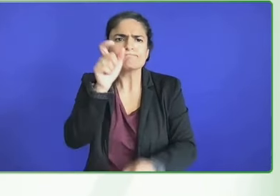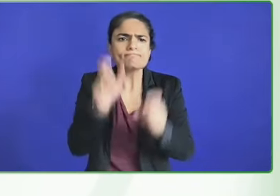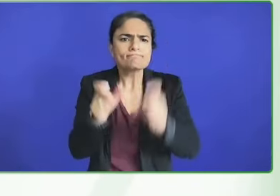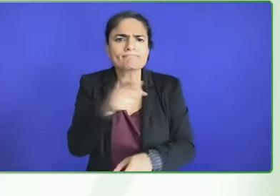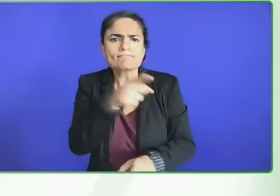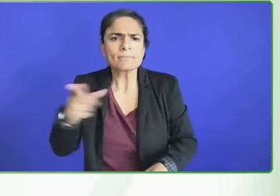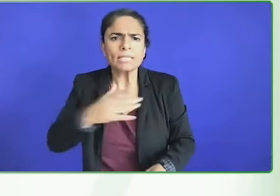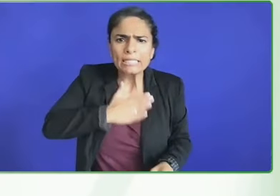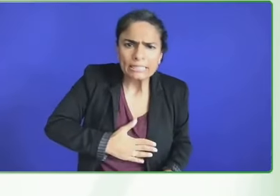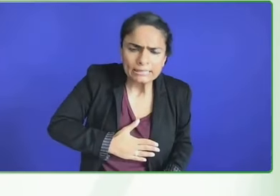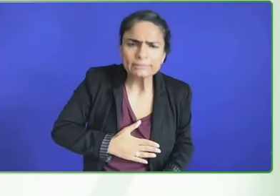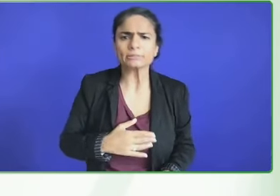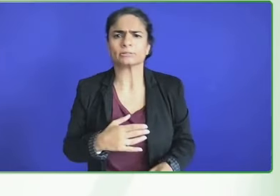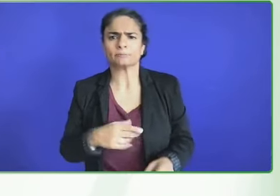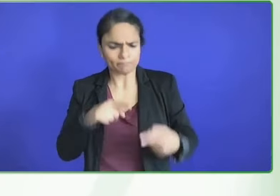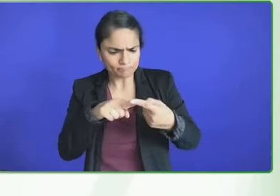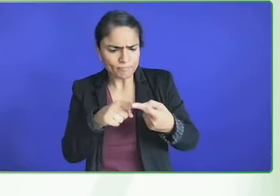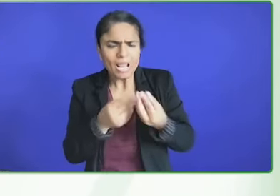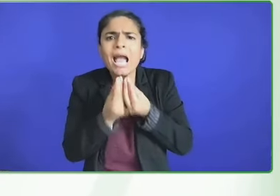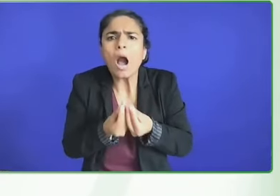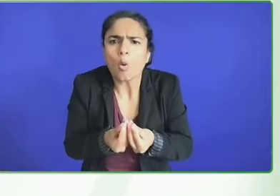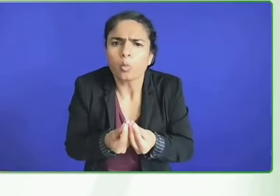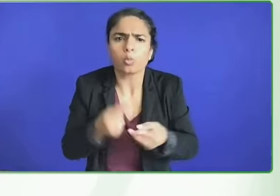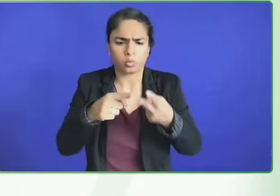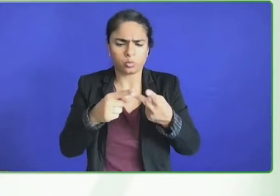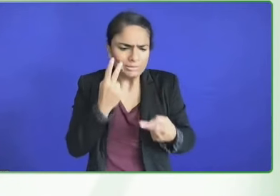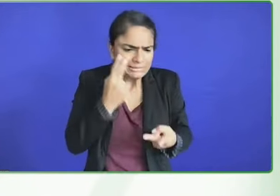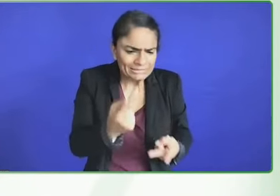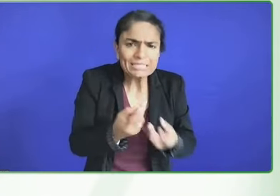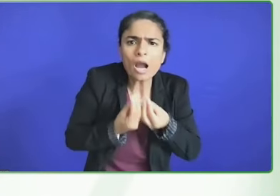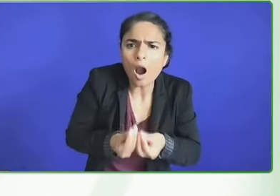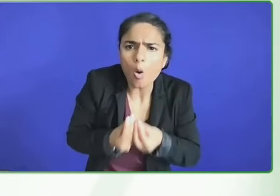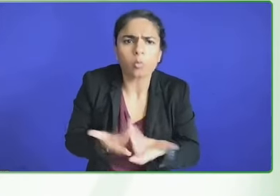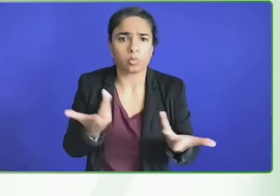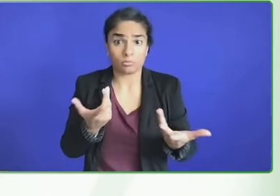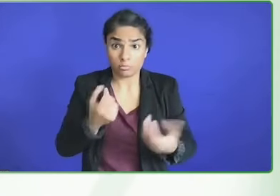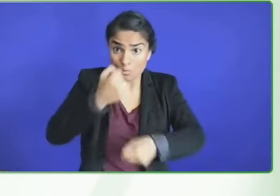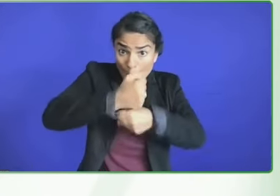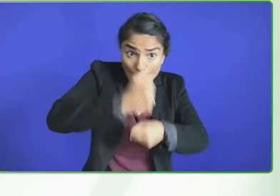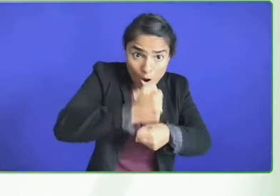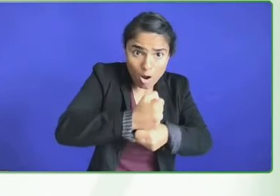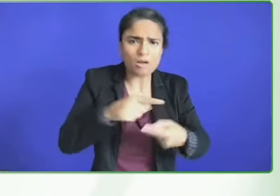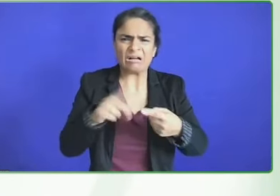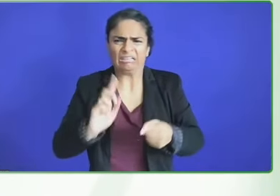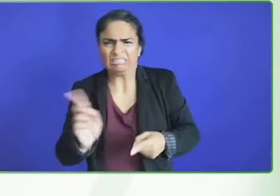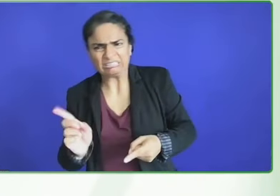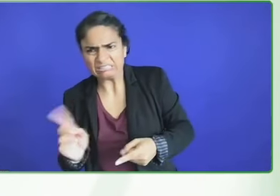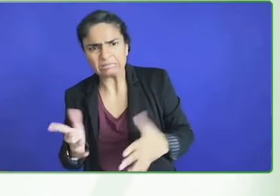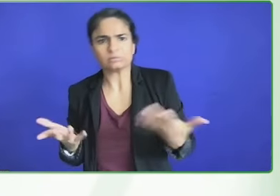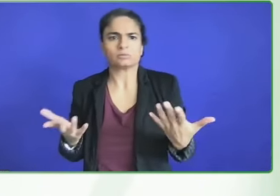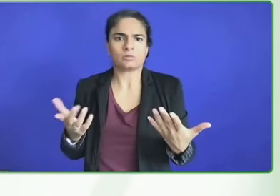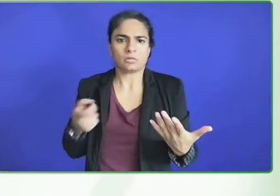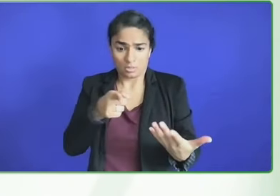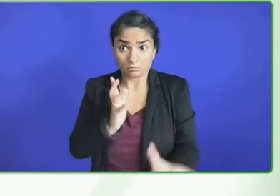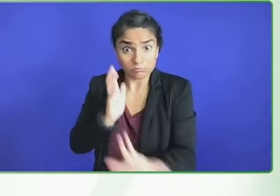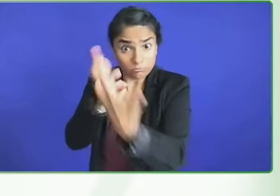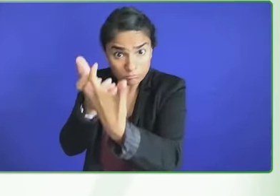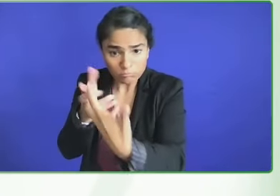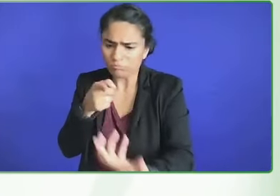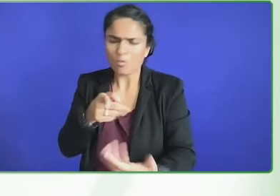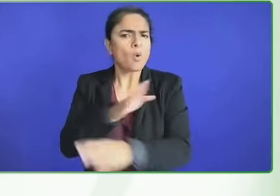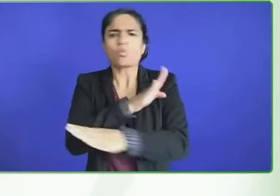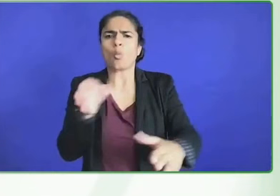GDPR problems because it's not talking about the people, it's talking about how the products, how the services need to function, to